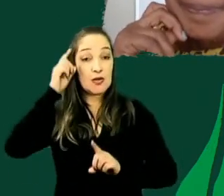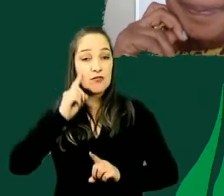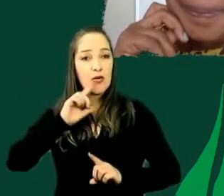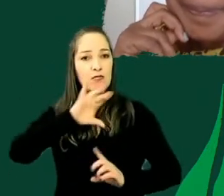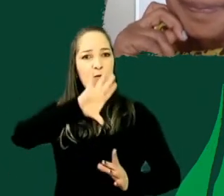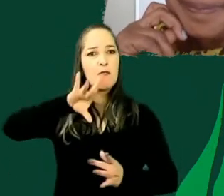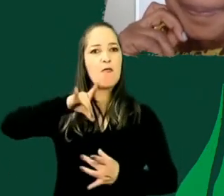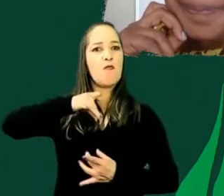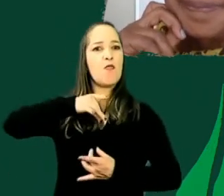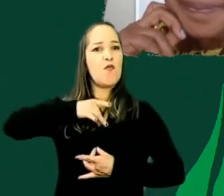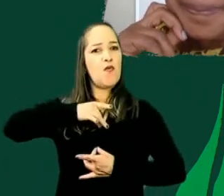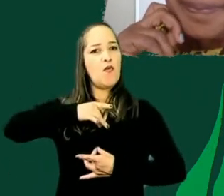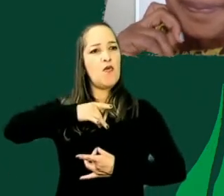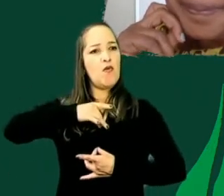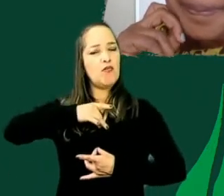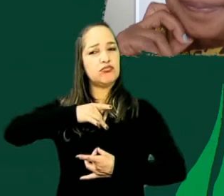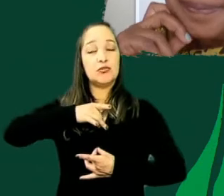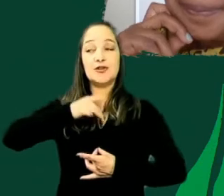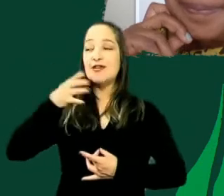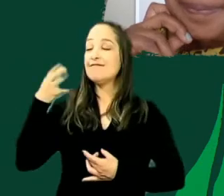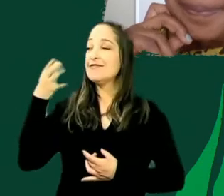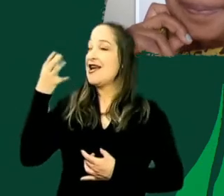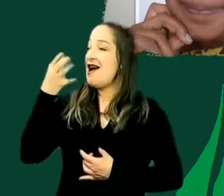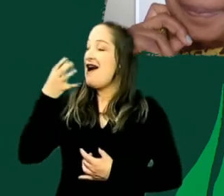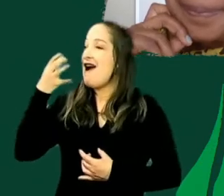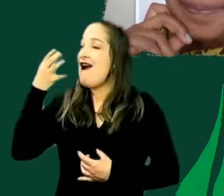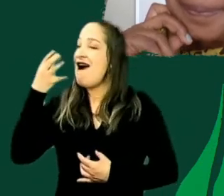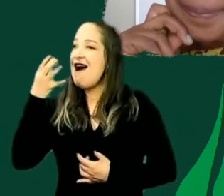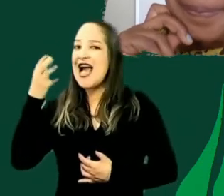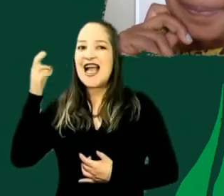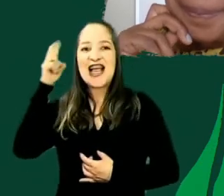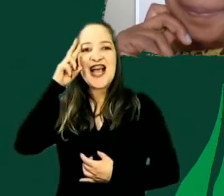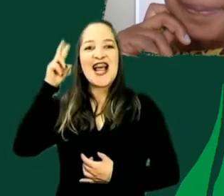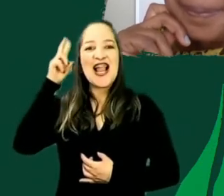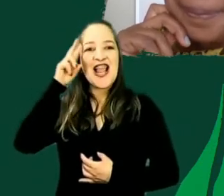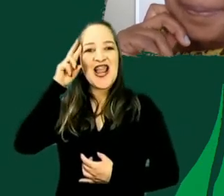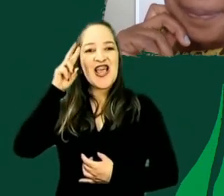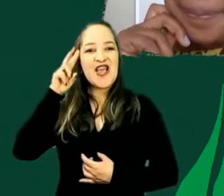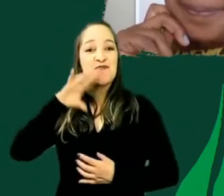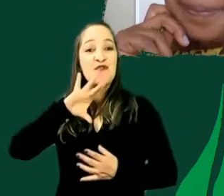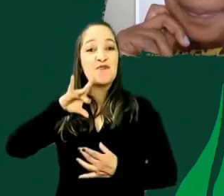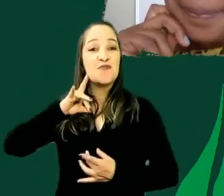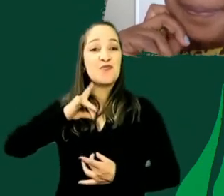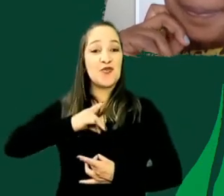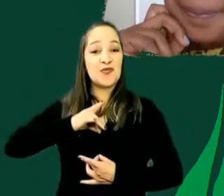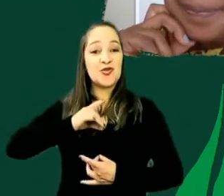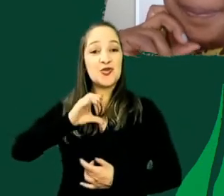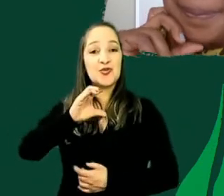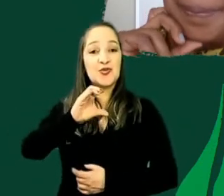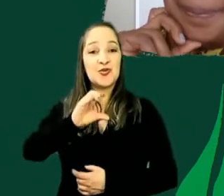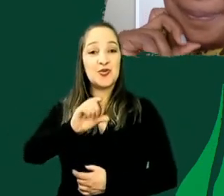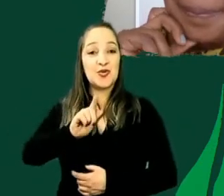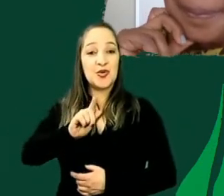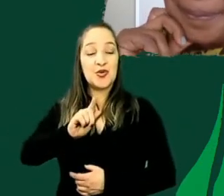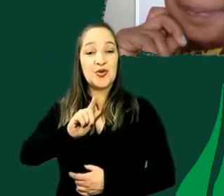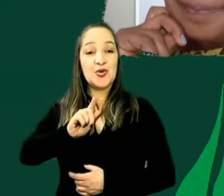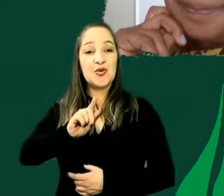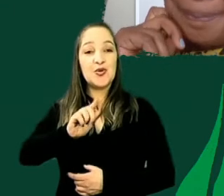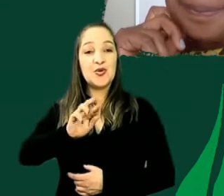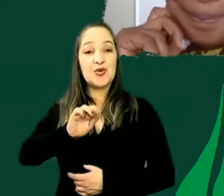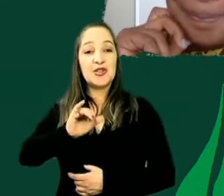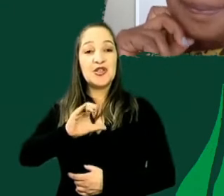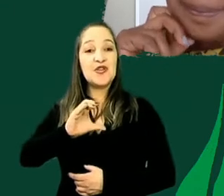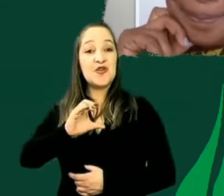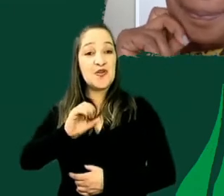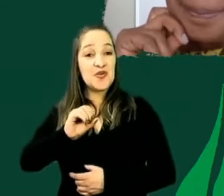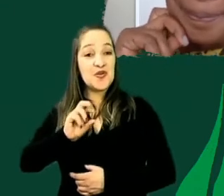a performance which you're amazed. I remember the performance by the griot from Africa,